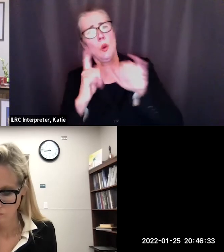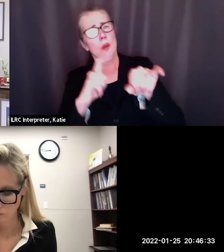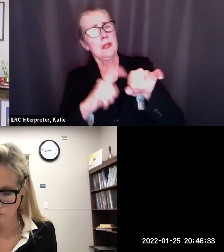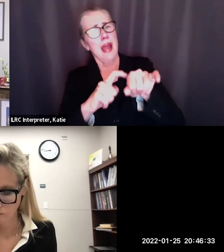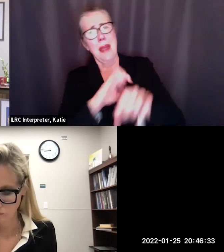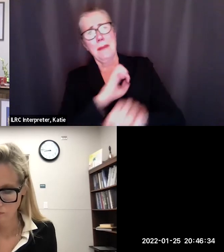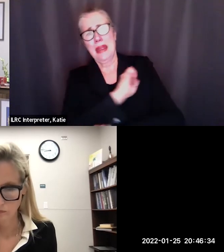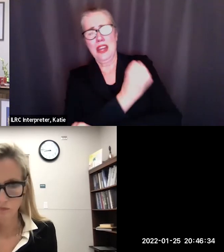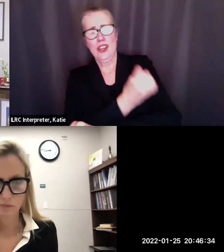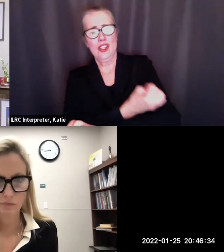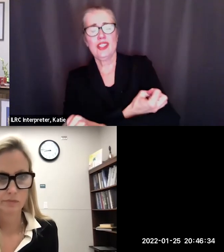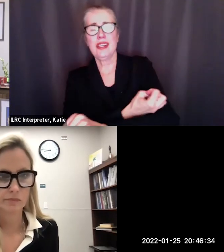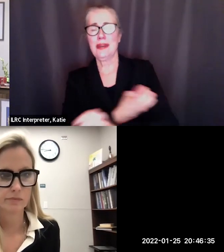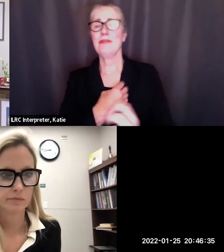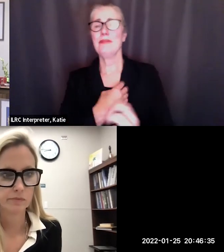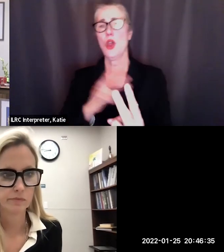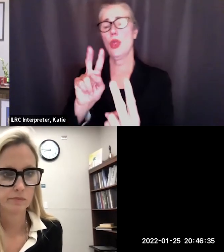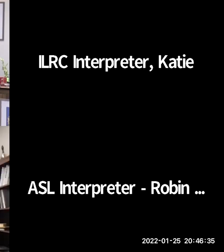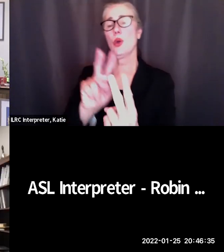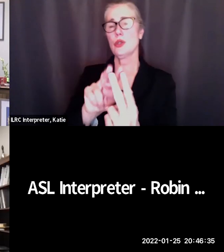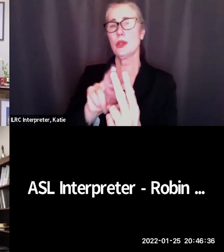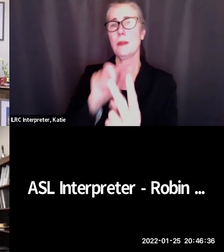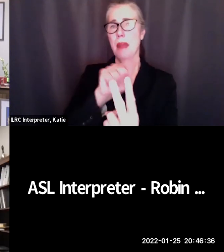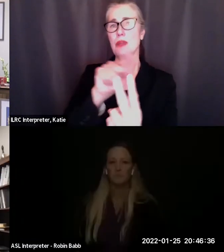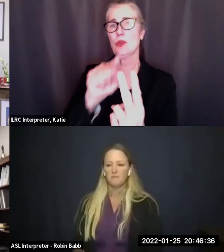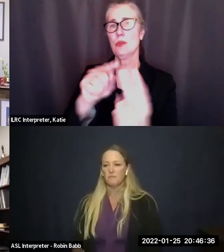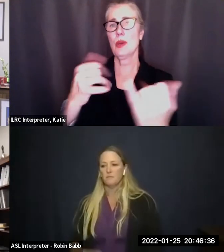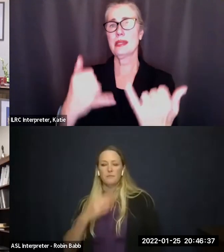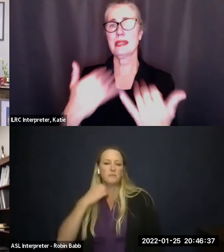my my two points tonight thank you